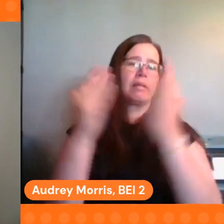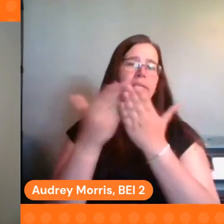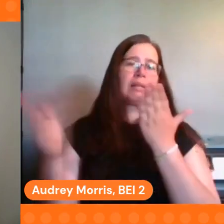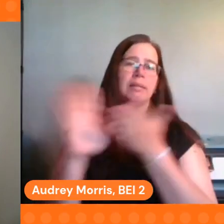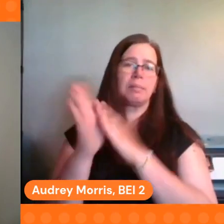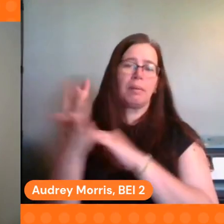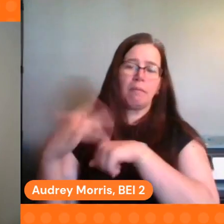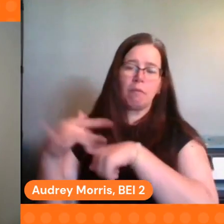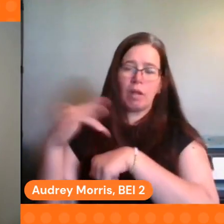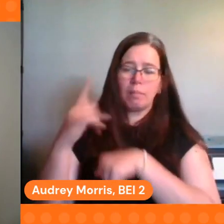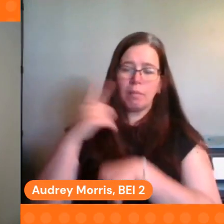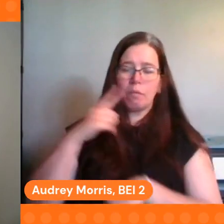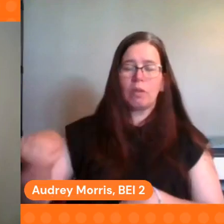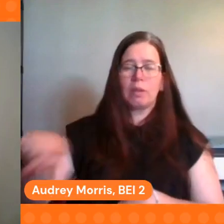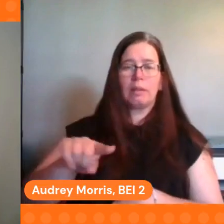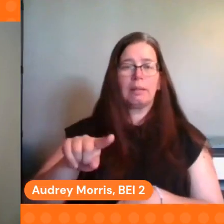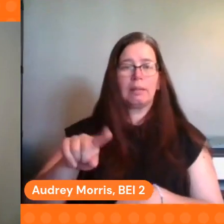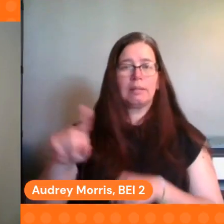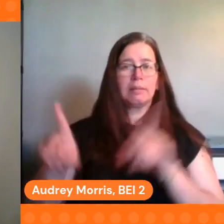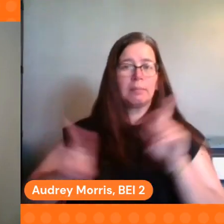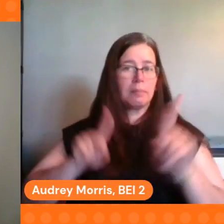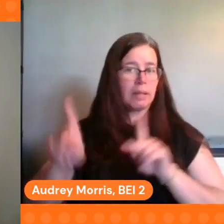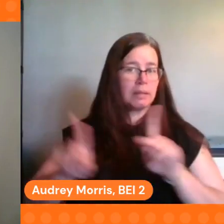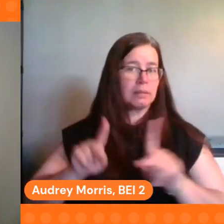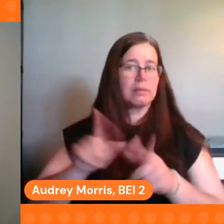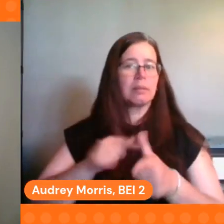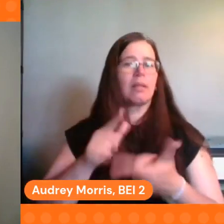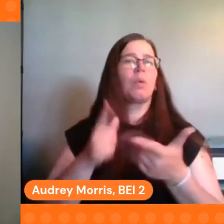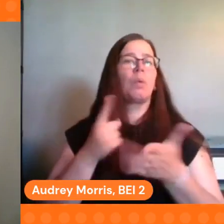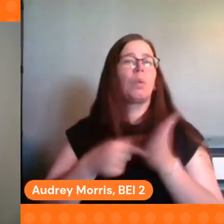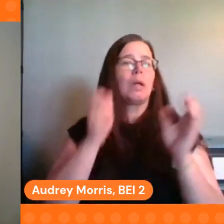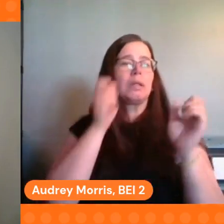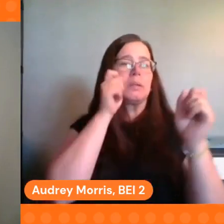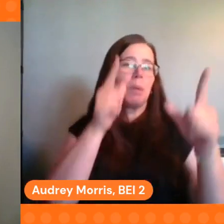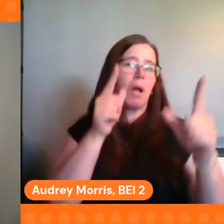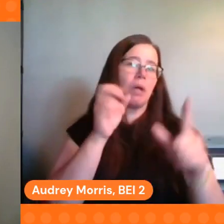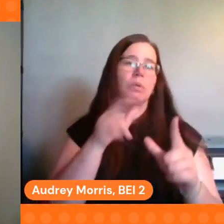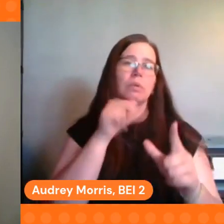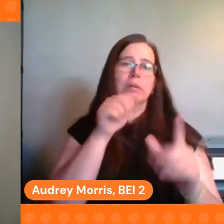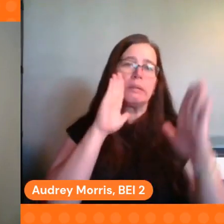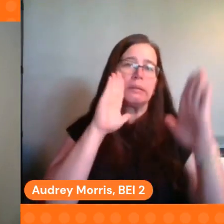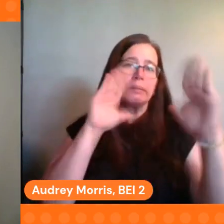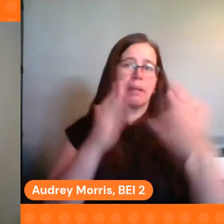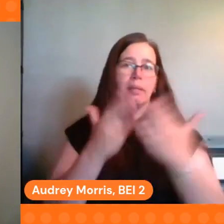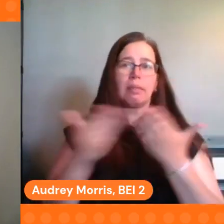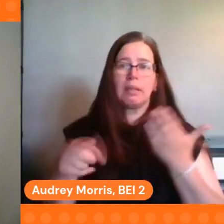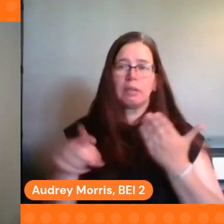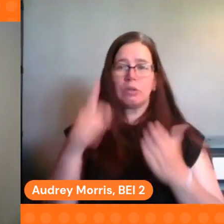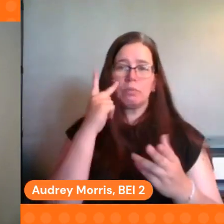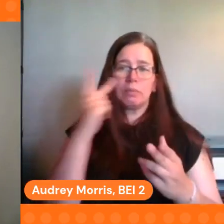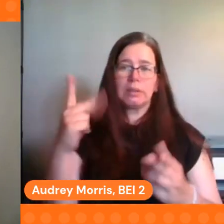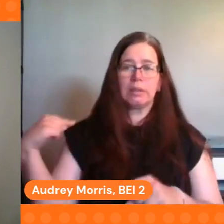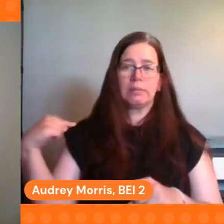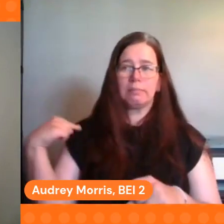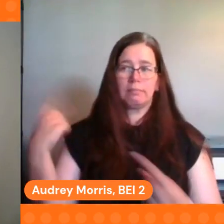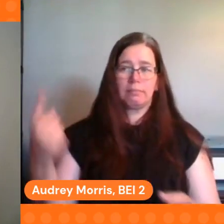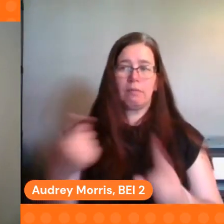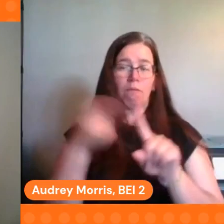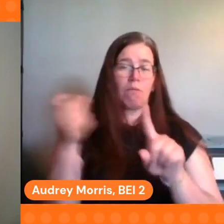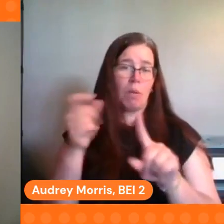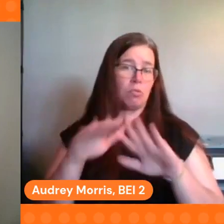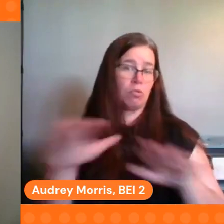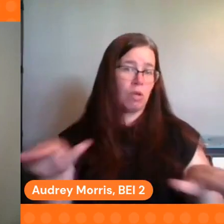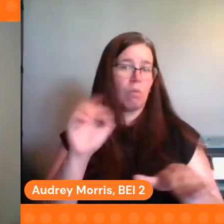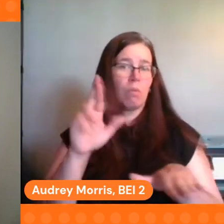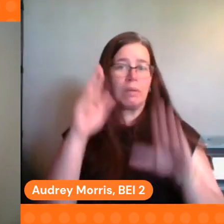places, well, what's the most sort of surprising or unexpected thing that you've seen a child or a teacher or an adult